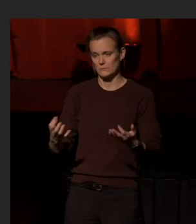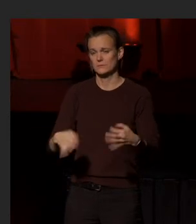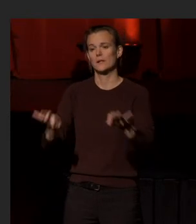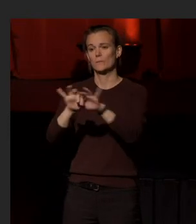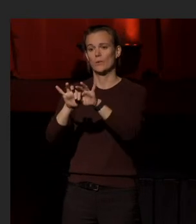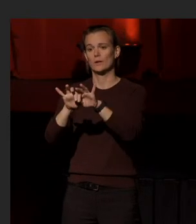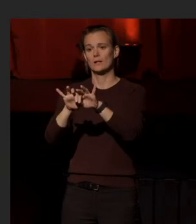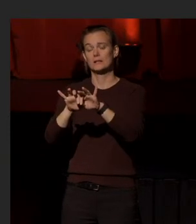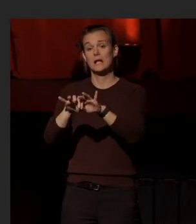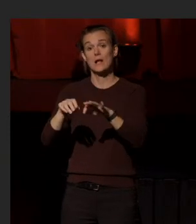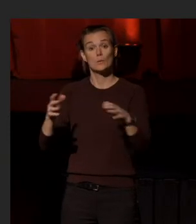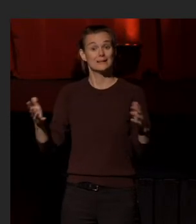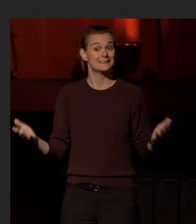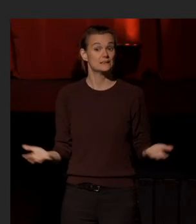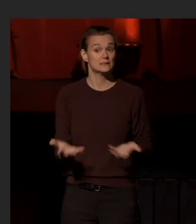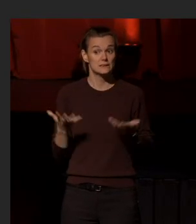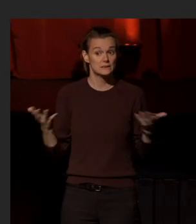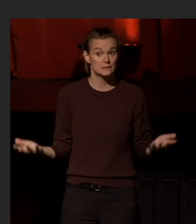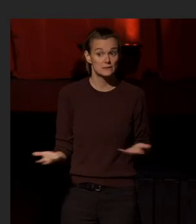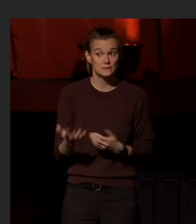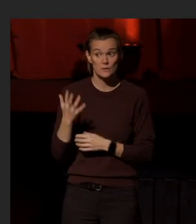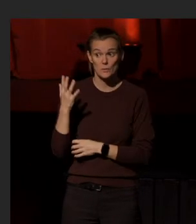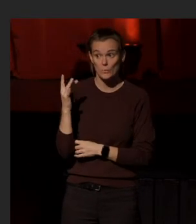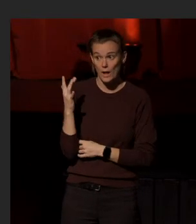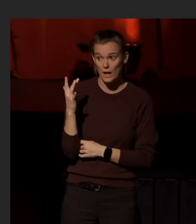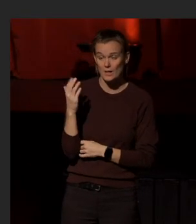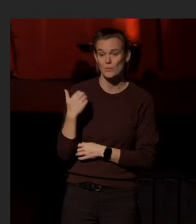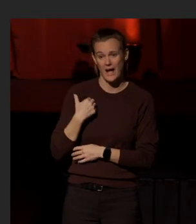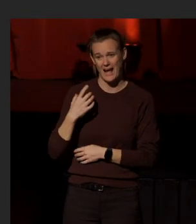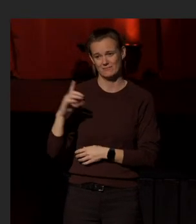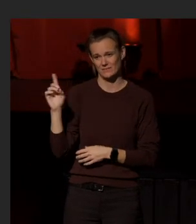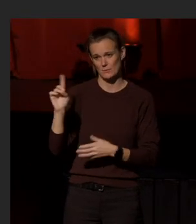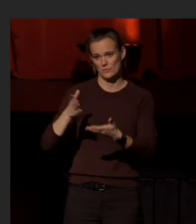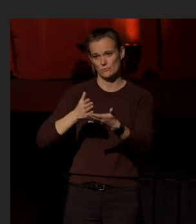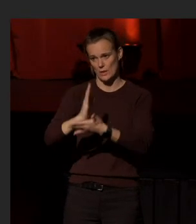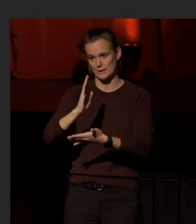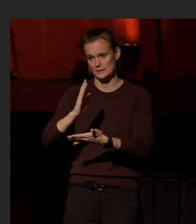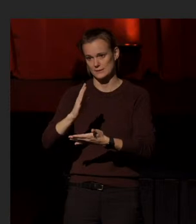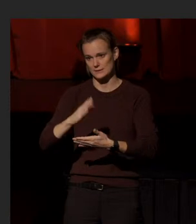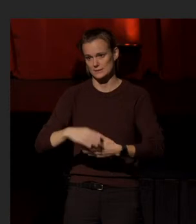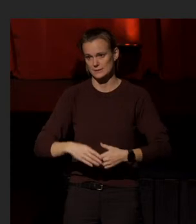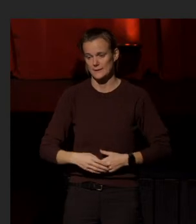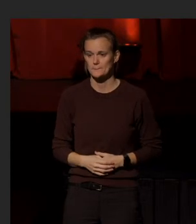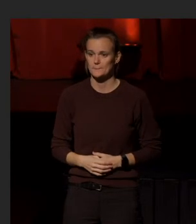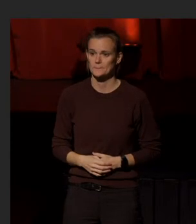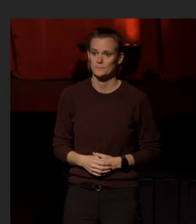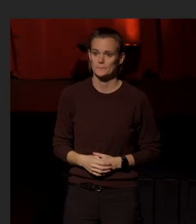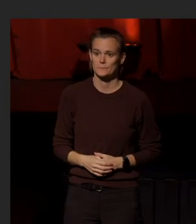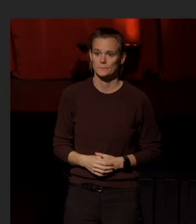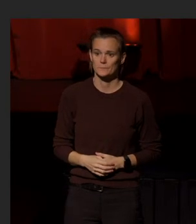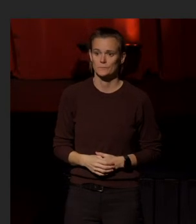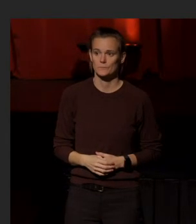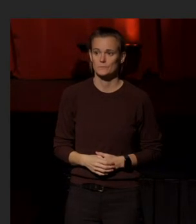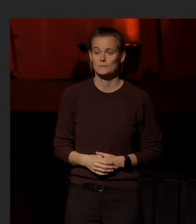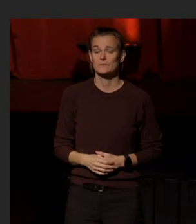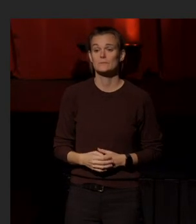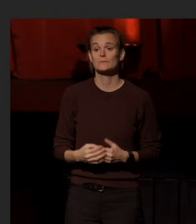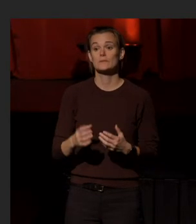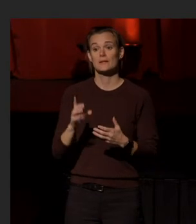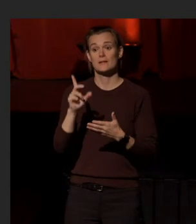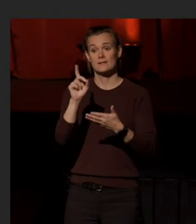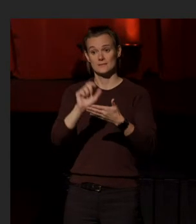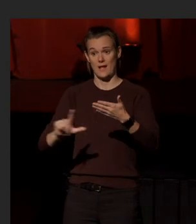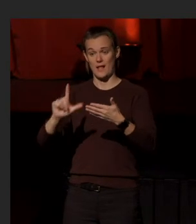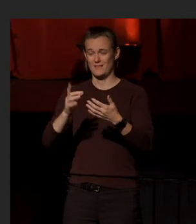you know we are here in part because we have democratic rights. We have an important goal here at